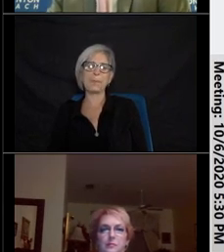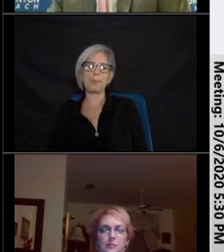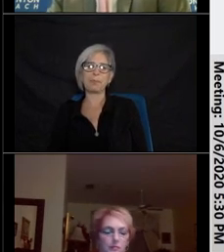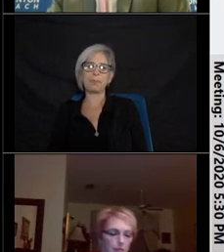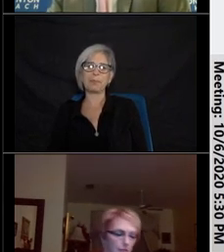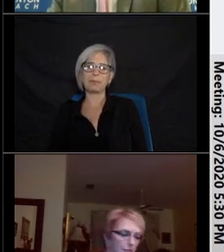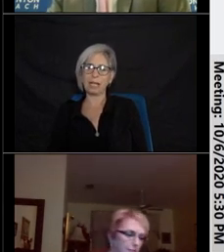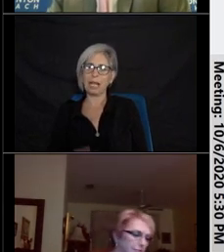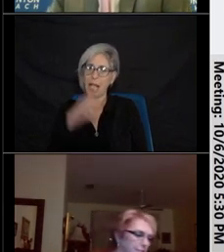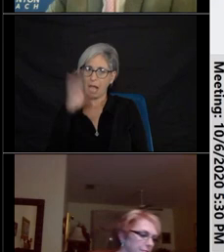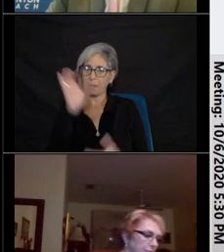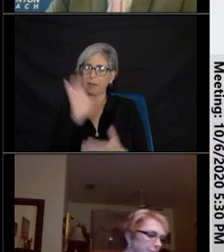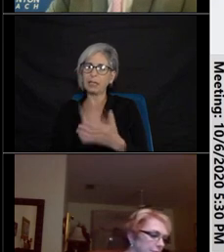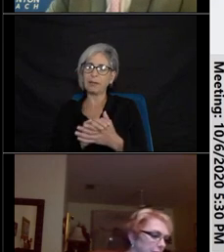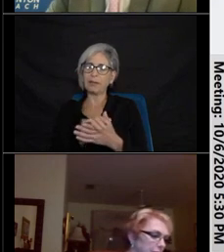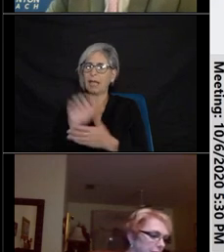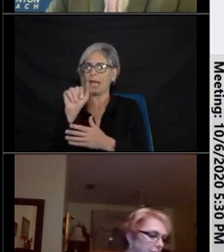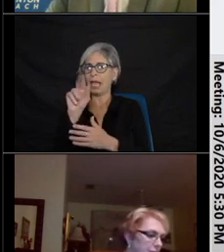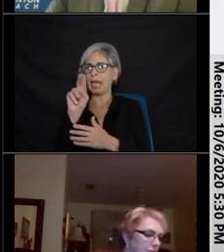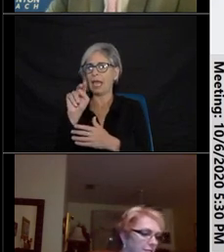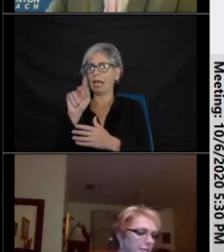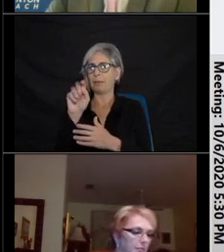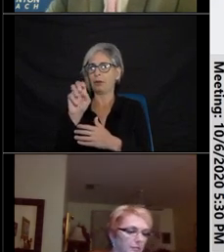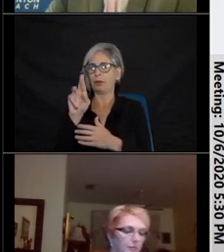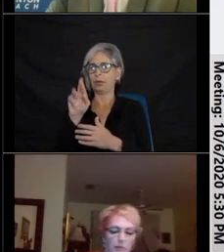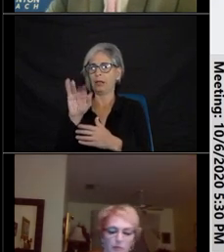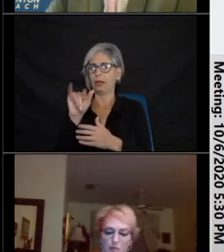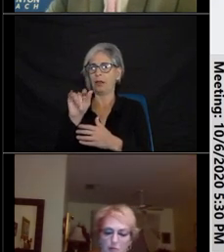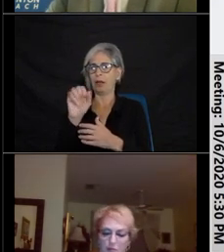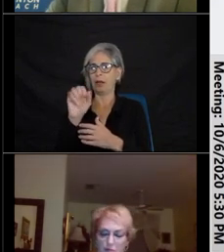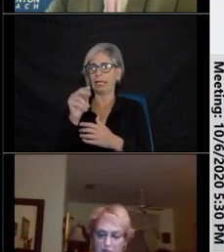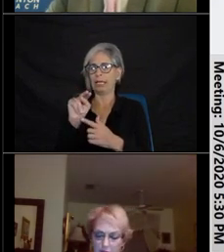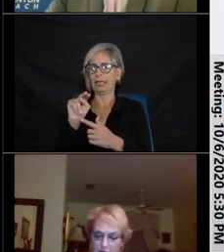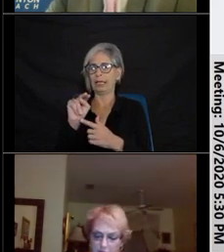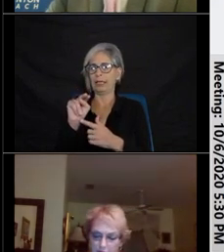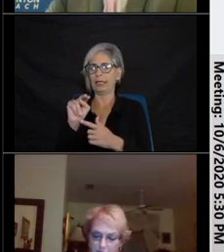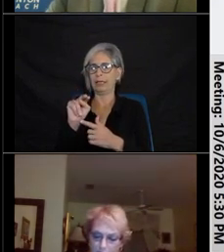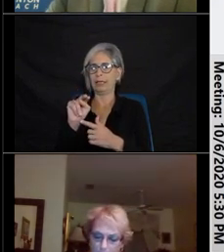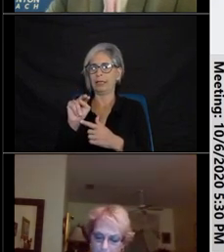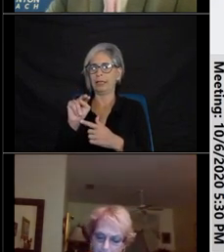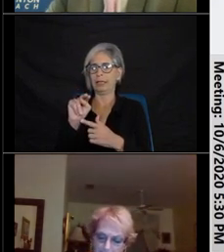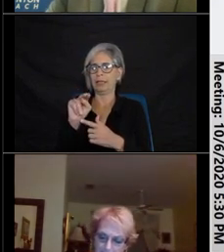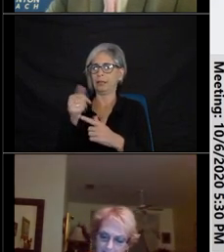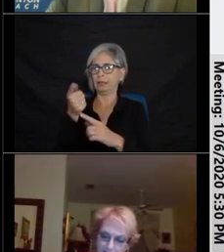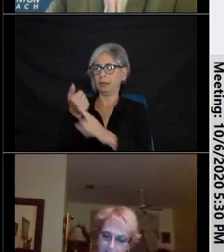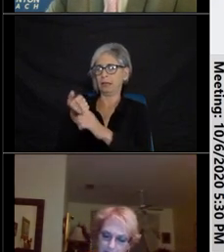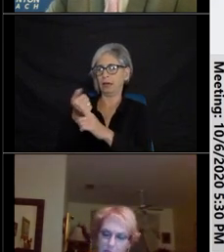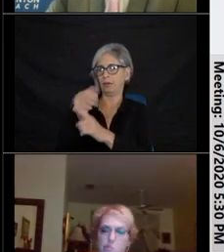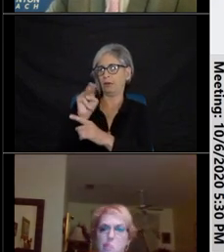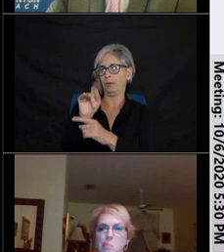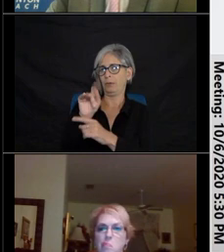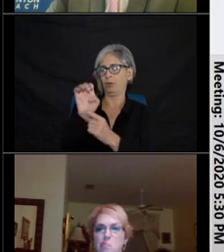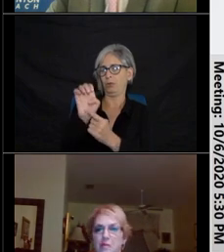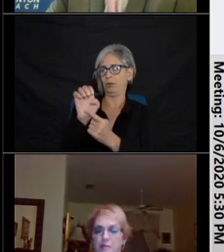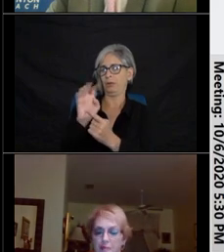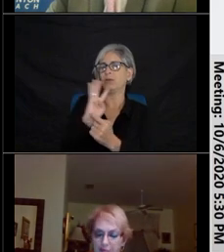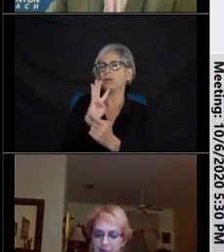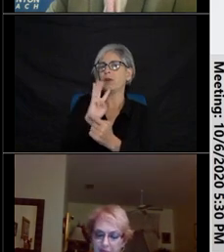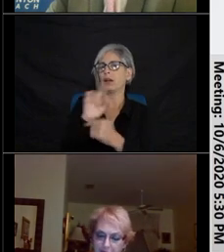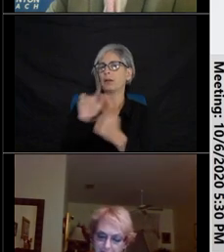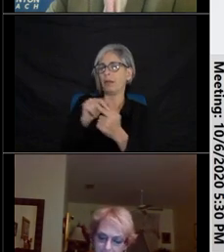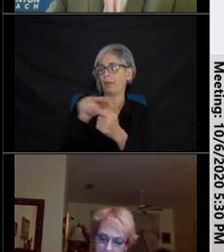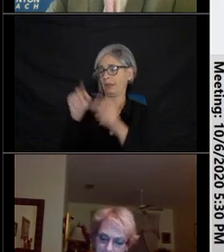All right. I do believe Anne-Marie Lonergan, I'm going to unmute you. It says you're self-muted. You'd like to speak on this